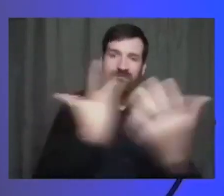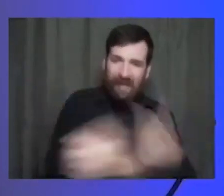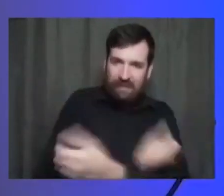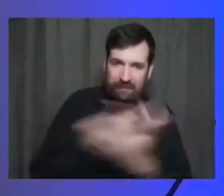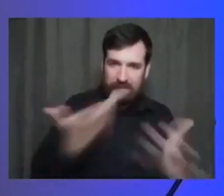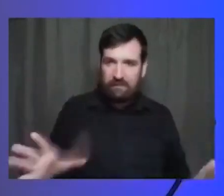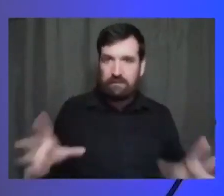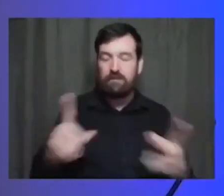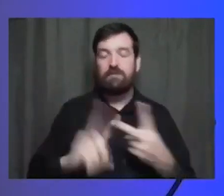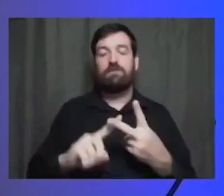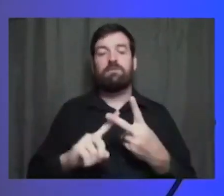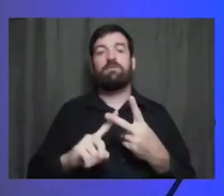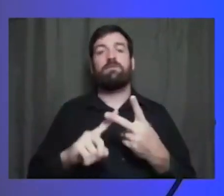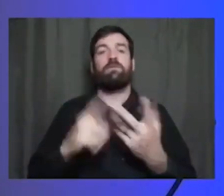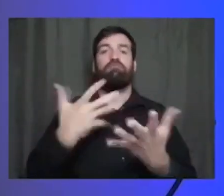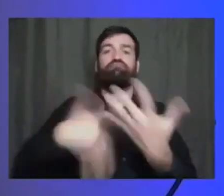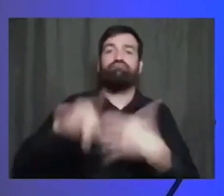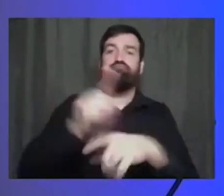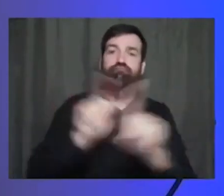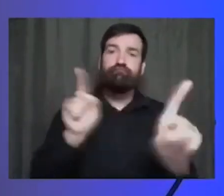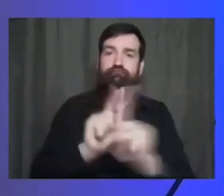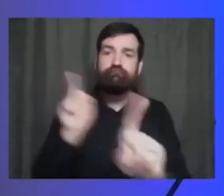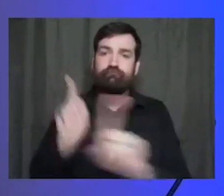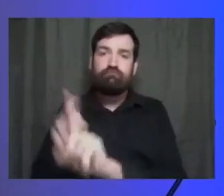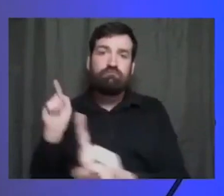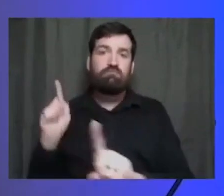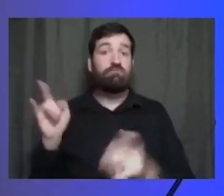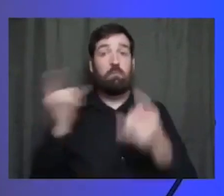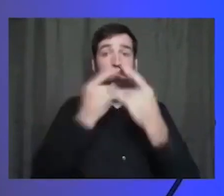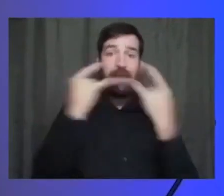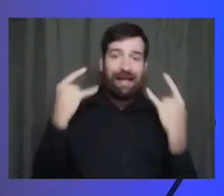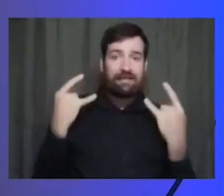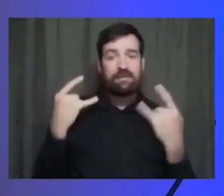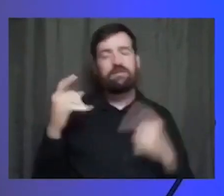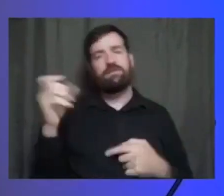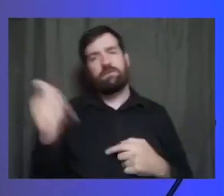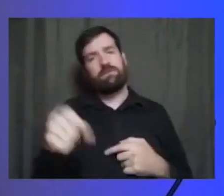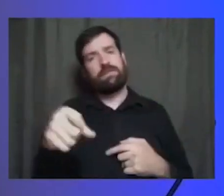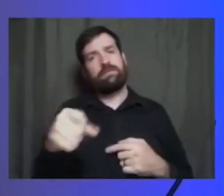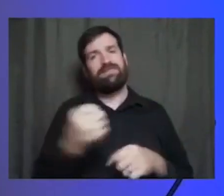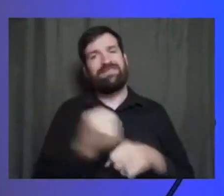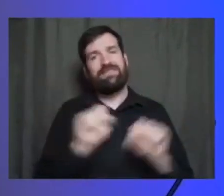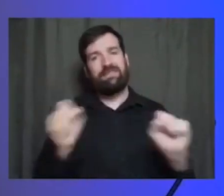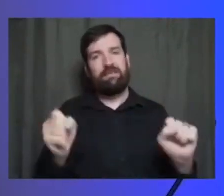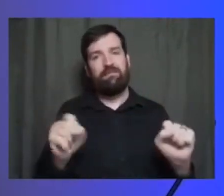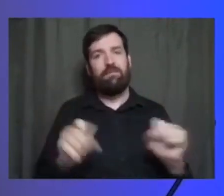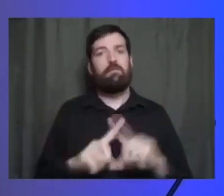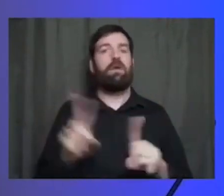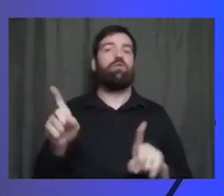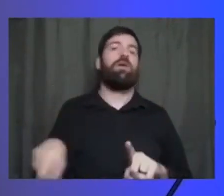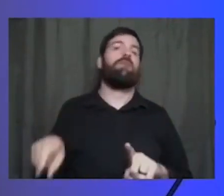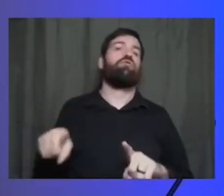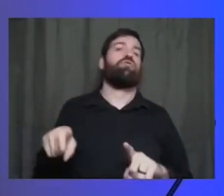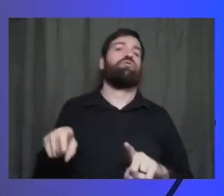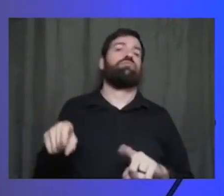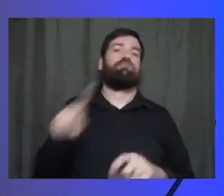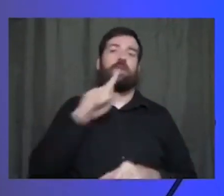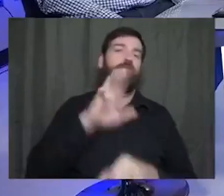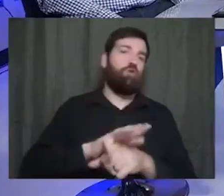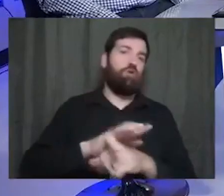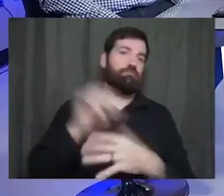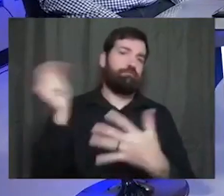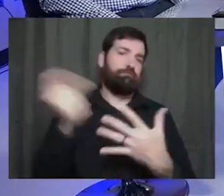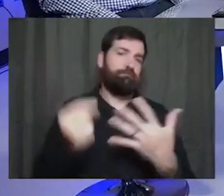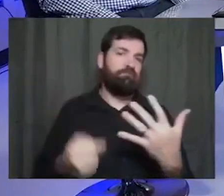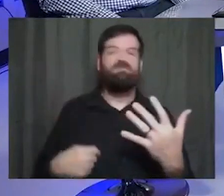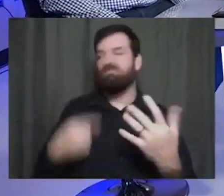each other while they're doing their lessons, then, yeah, I think it is safe. You just kind of need to confirm all those things. Yeah, and I would agree, and this kind of plays